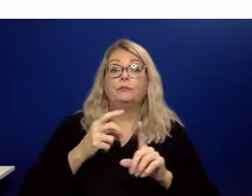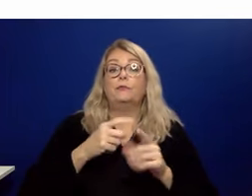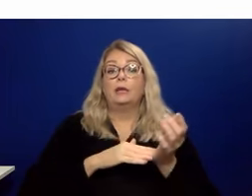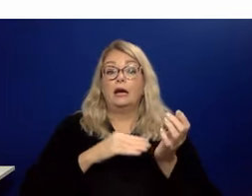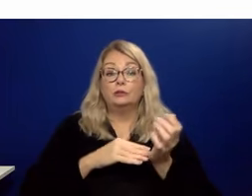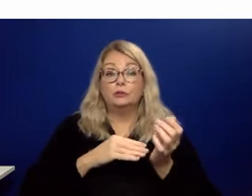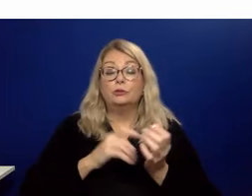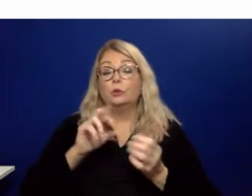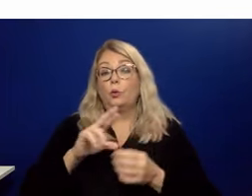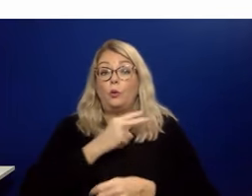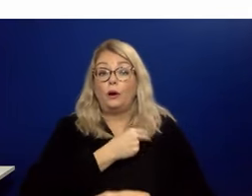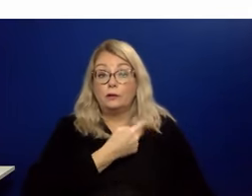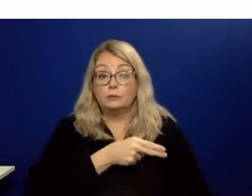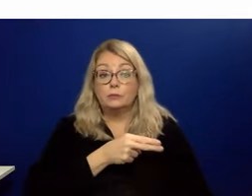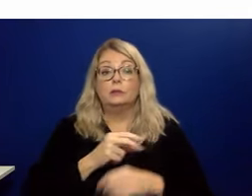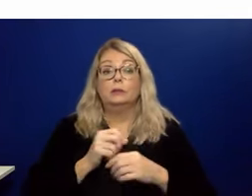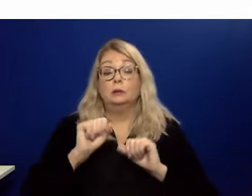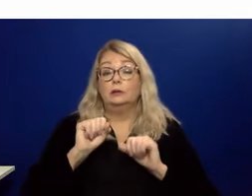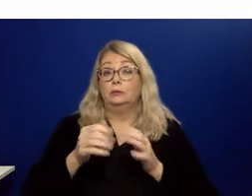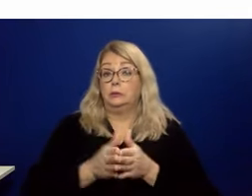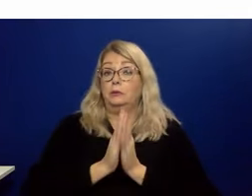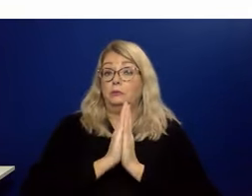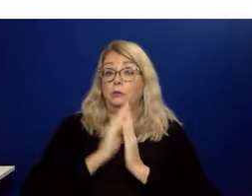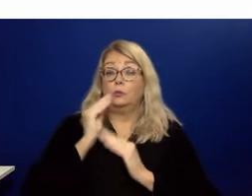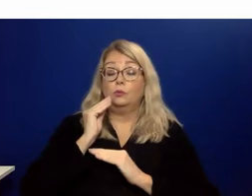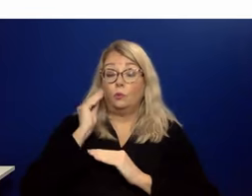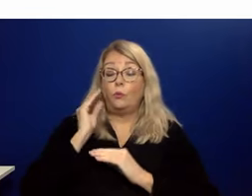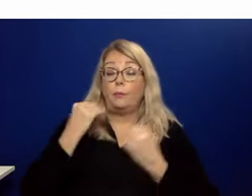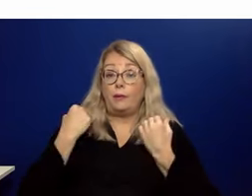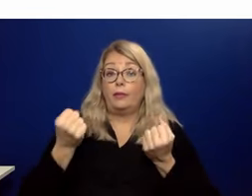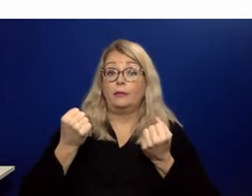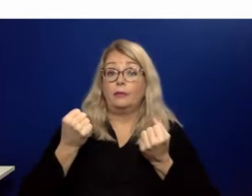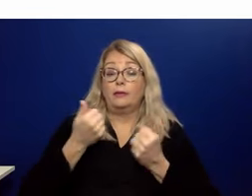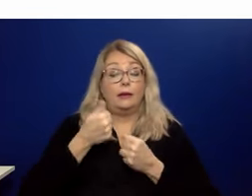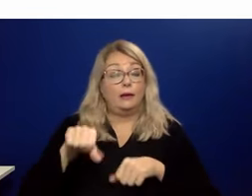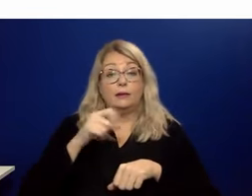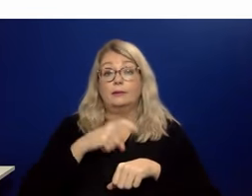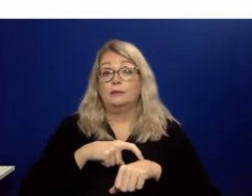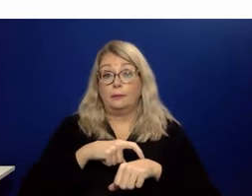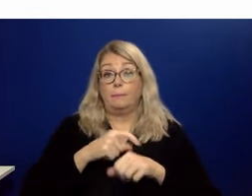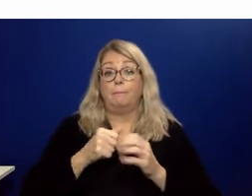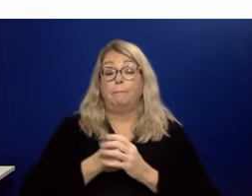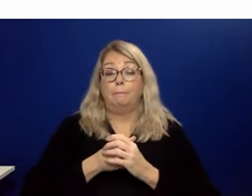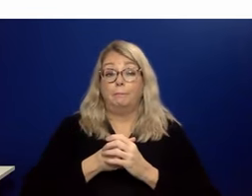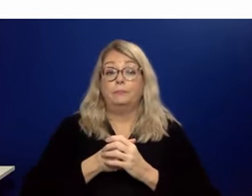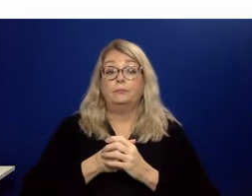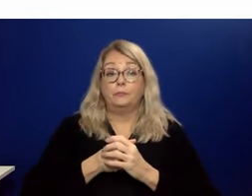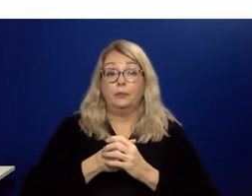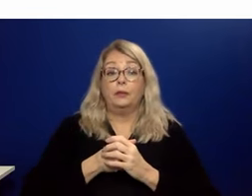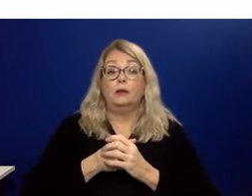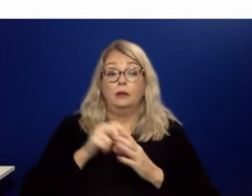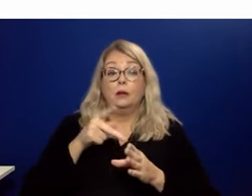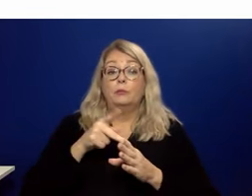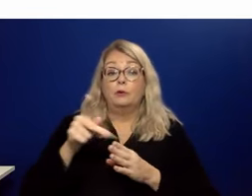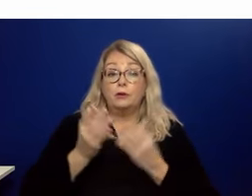hospital, you can always ask for home health care at any point of access in the healthcare system. You'll get professional